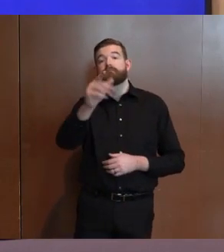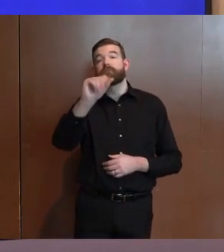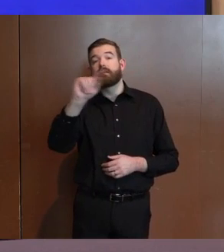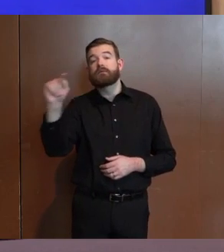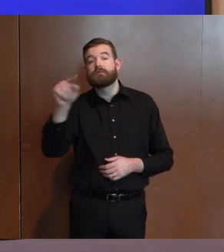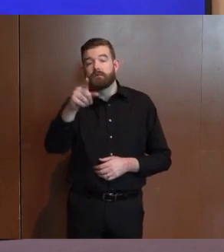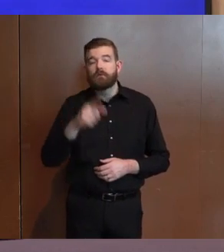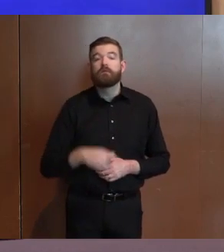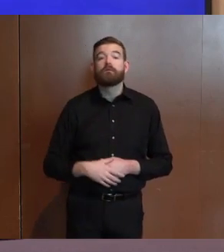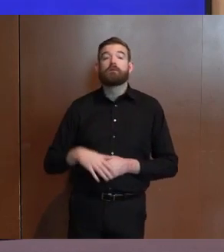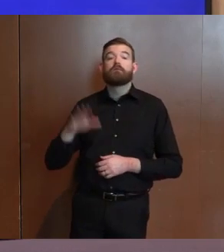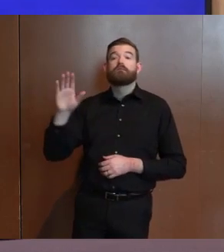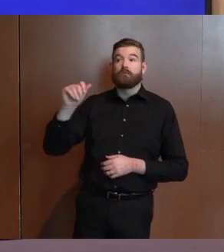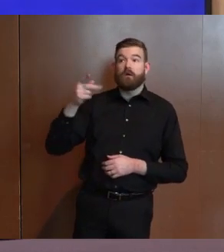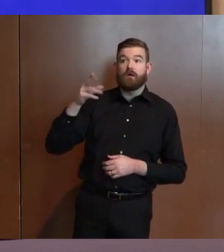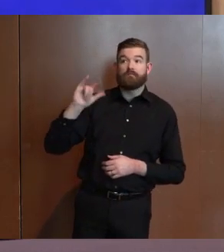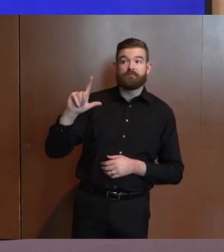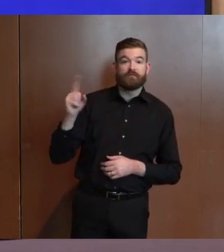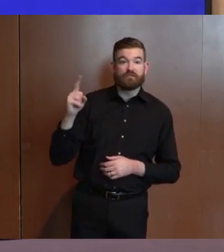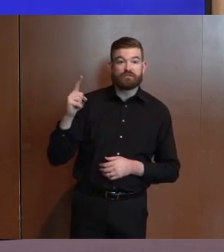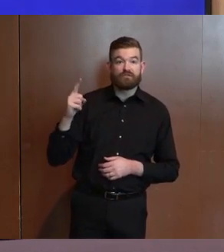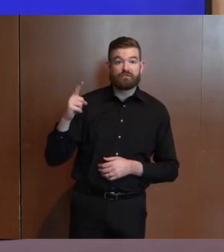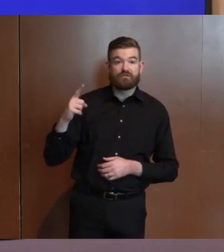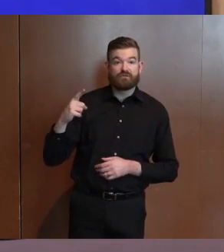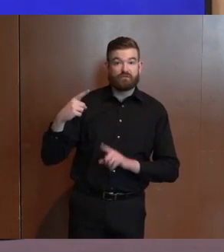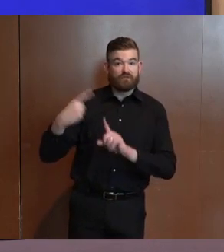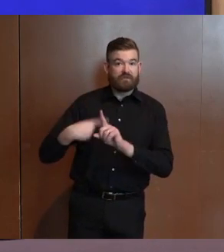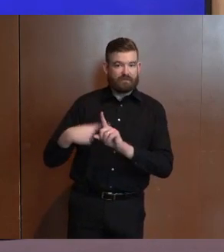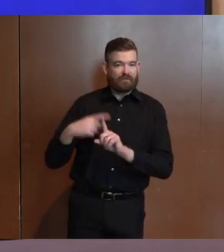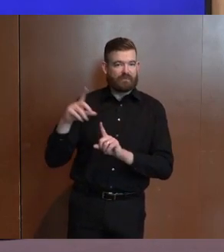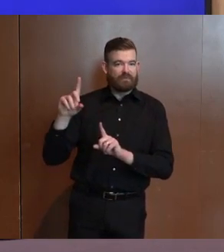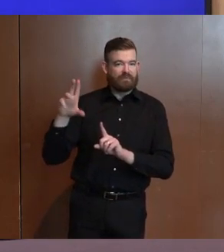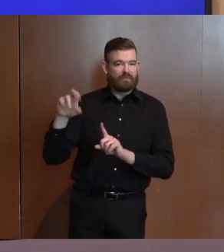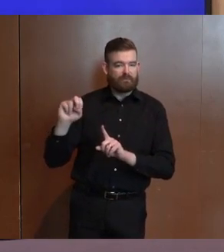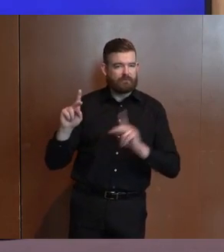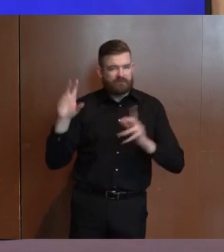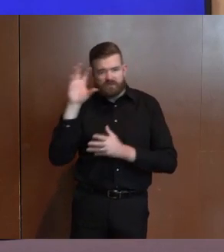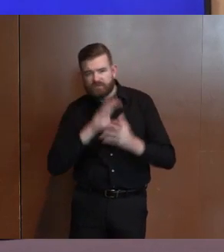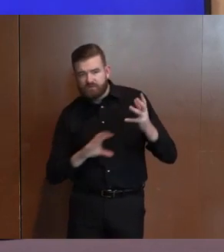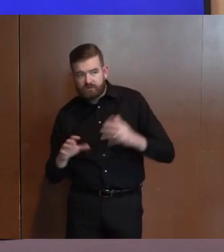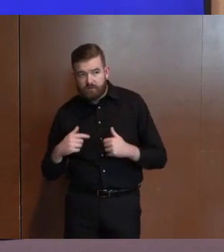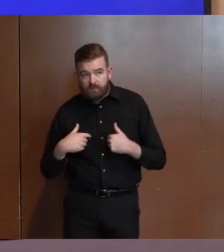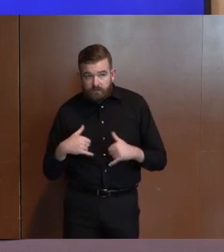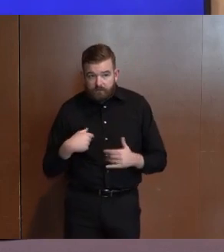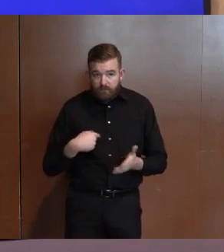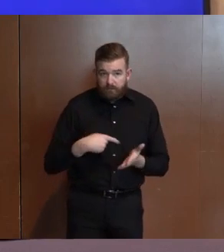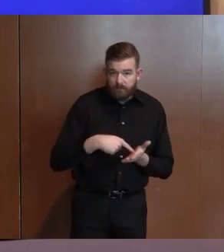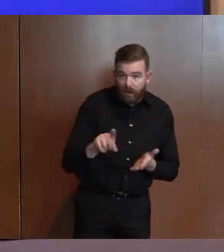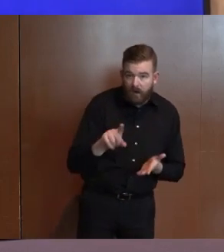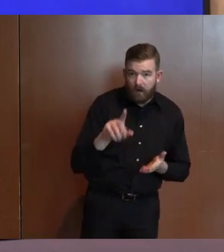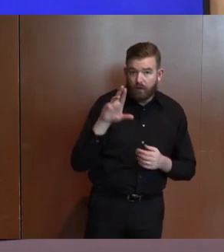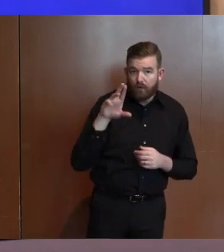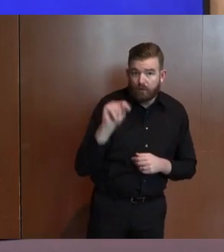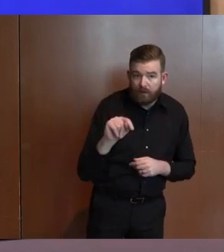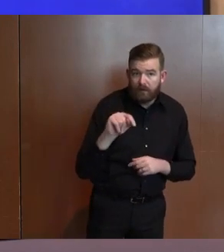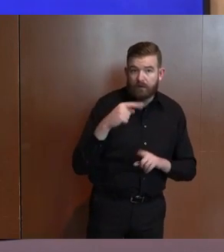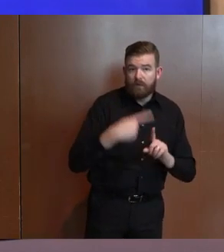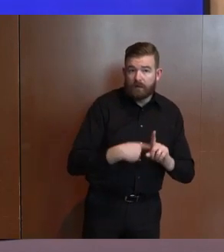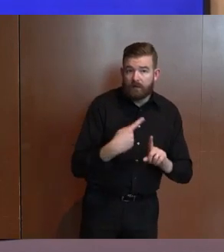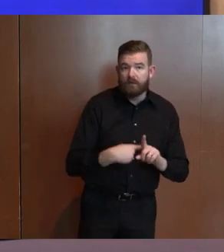rent is due, and there's some confusion about whether or not people still have to pay rent today, residential and commercial. Could